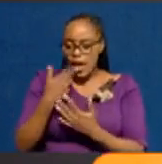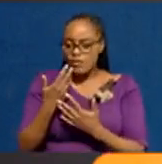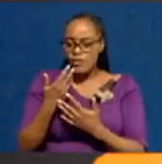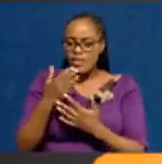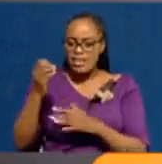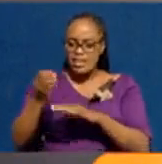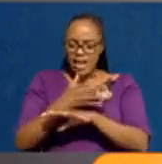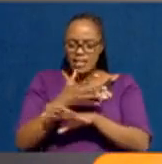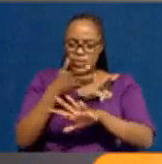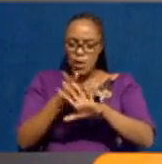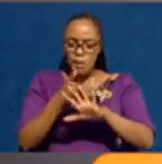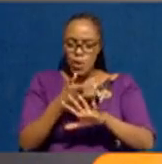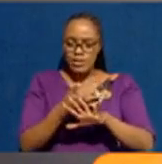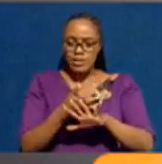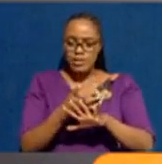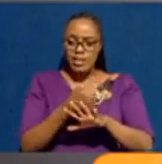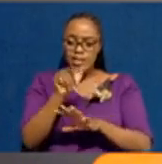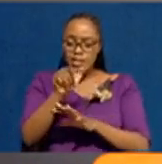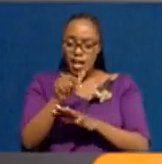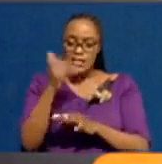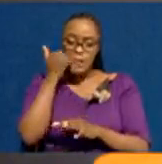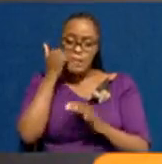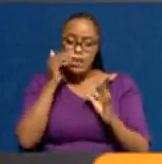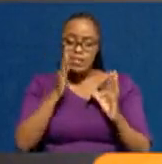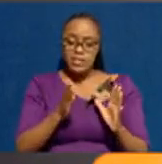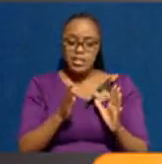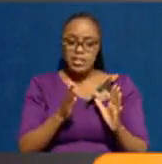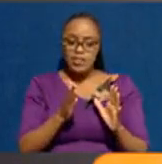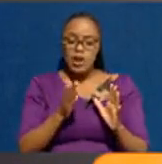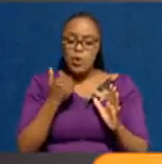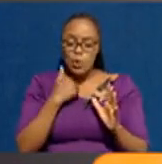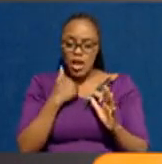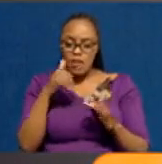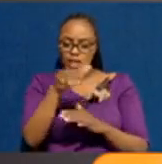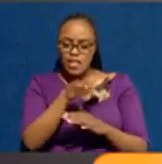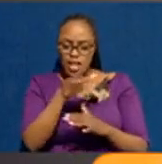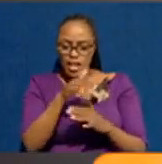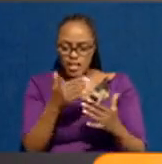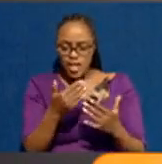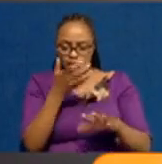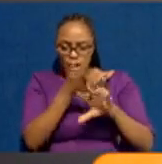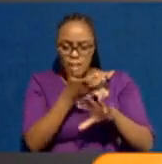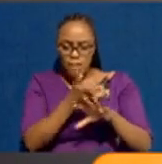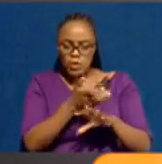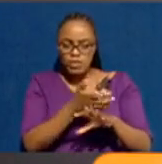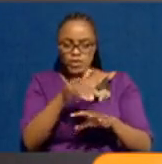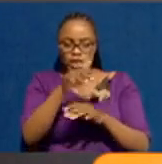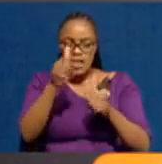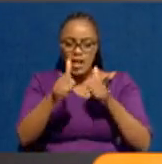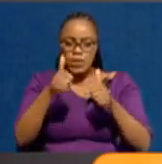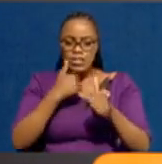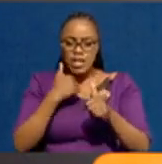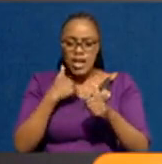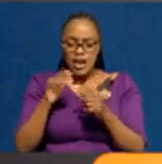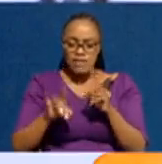cancer. So in this patient, the darker areas in the bone will be areas where there's